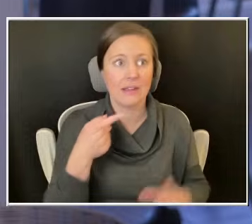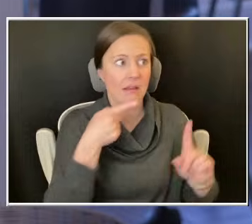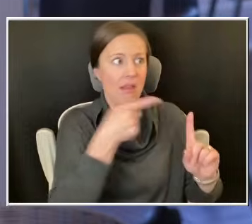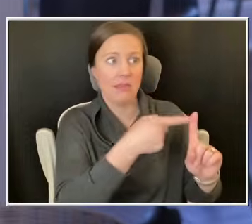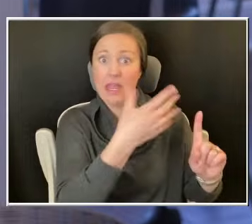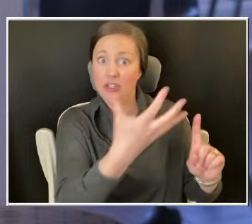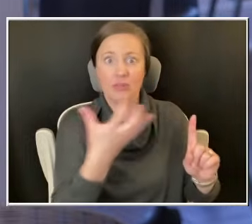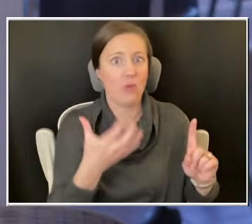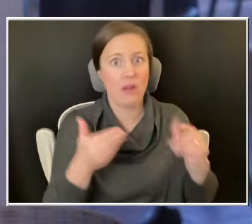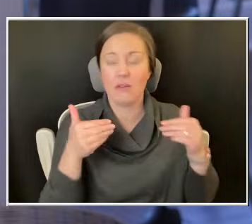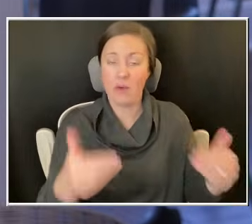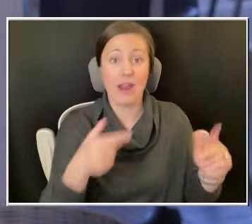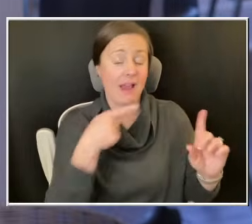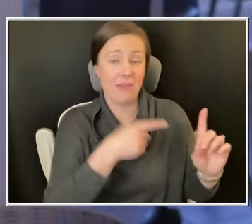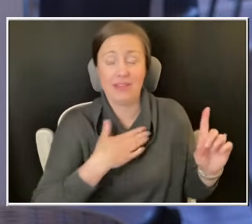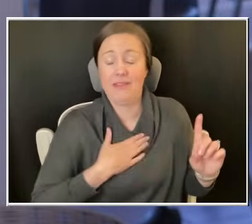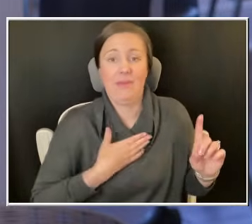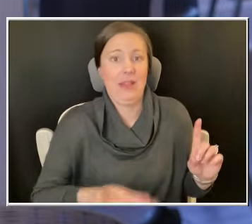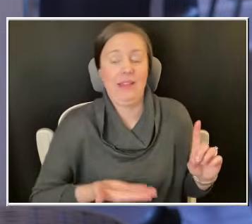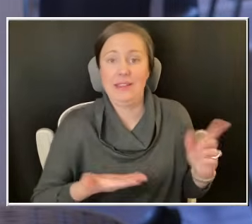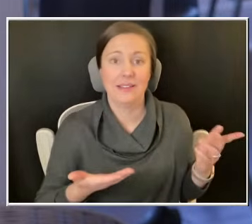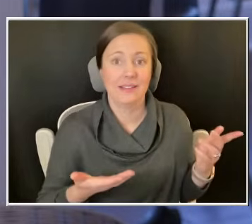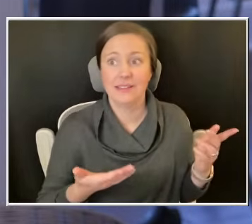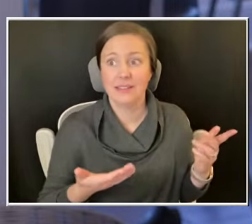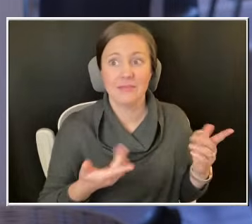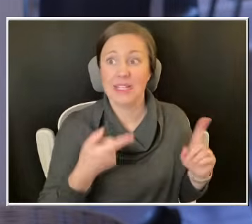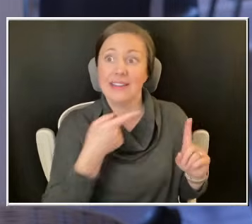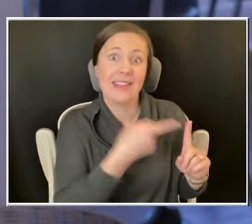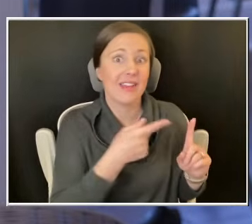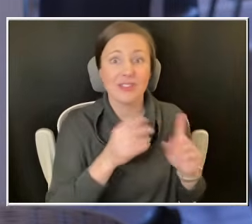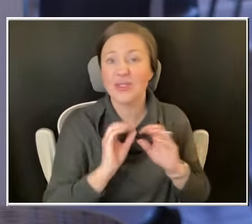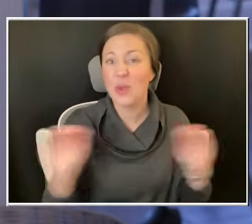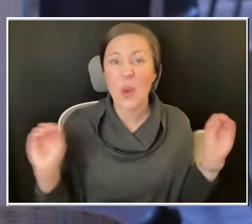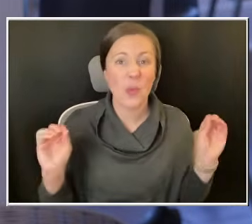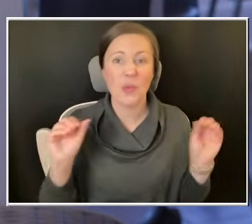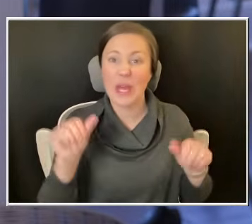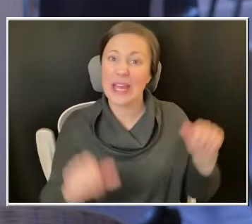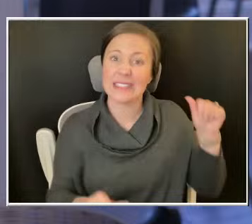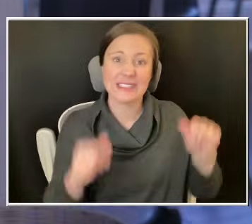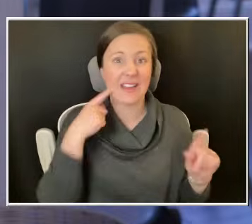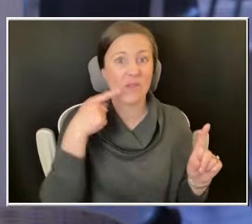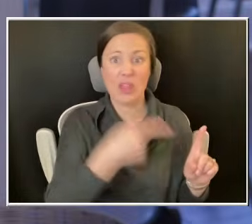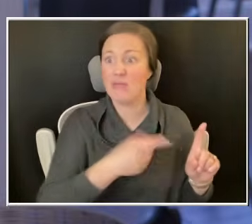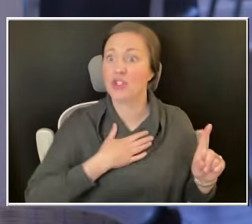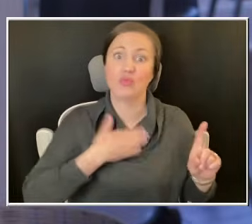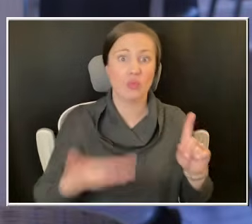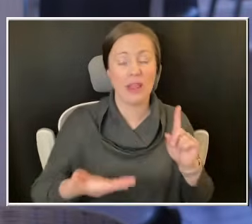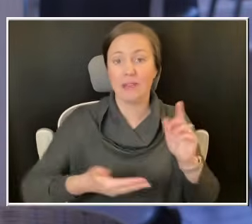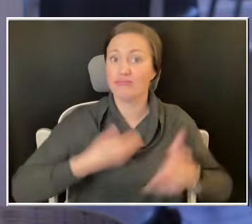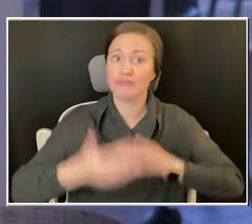Like, they feel like it's not even a question. They just are going to do it.